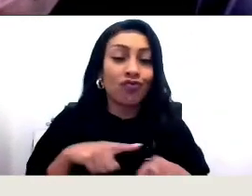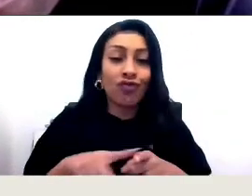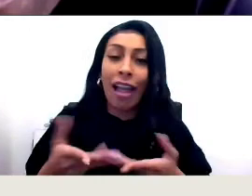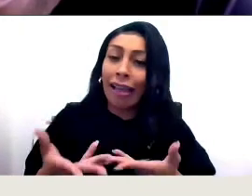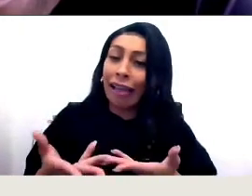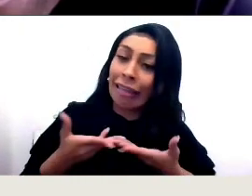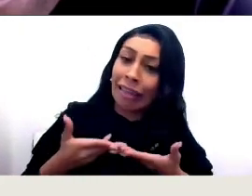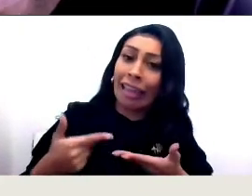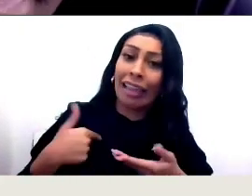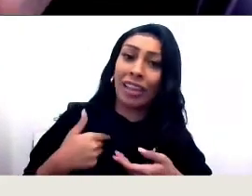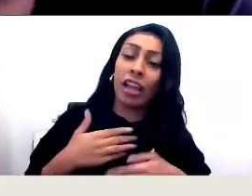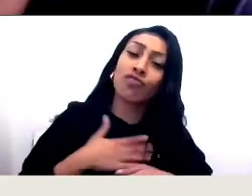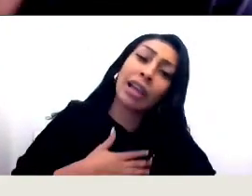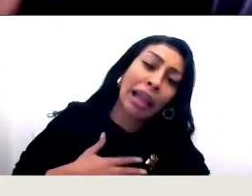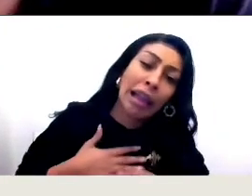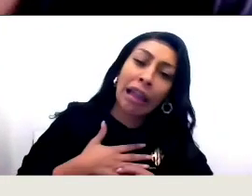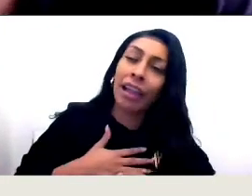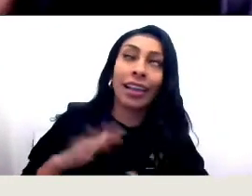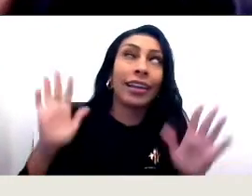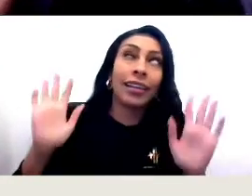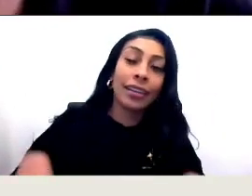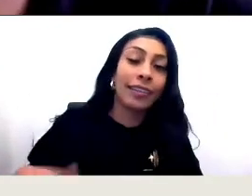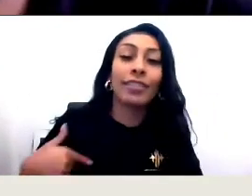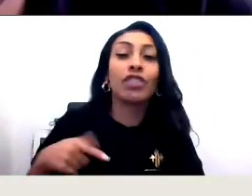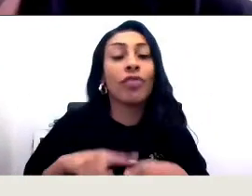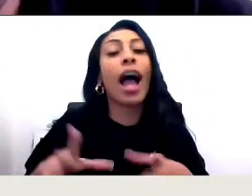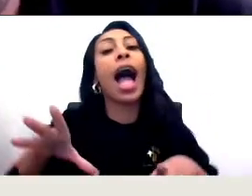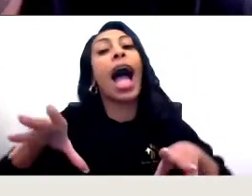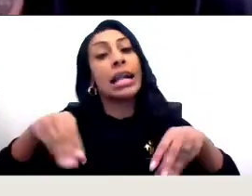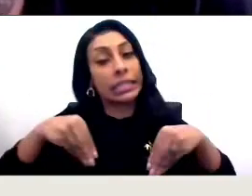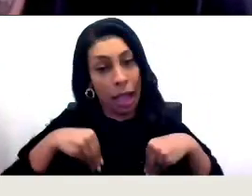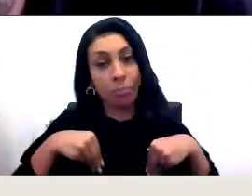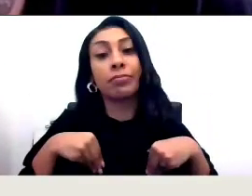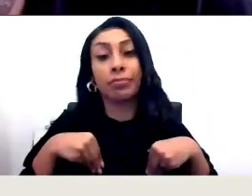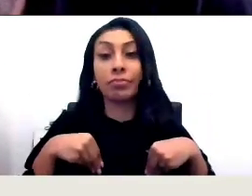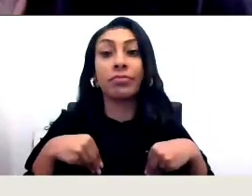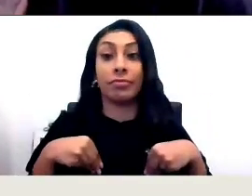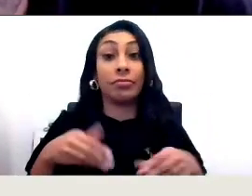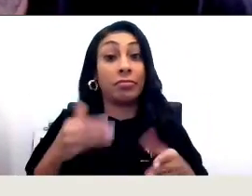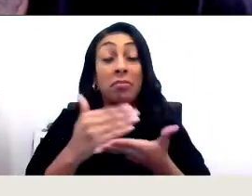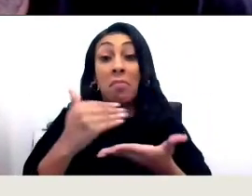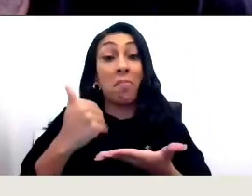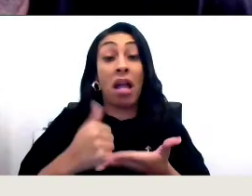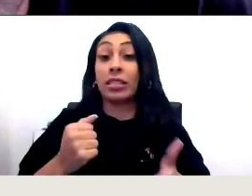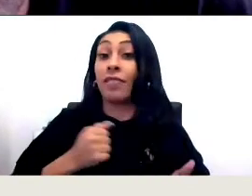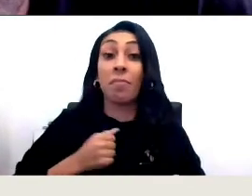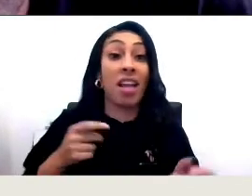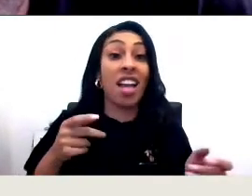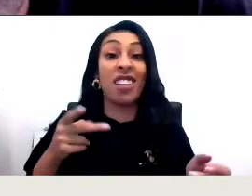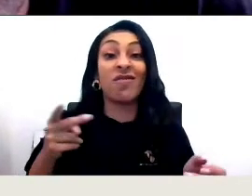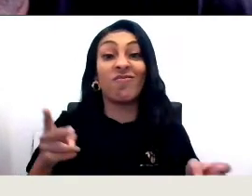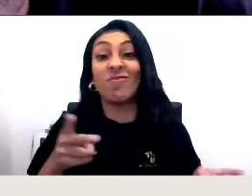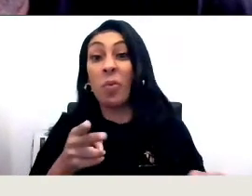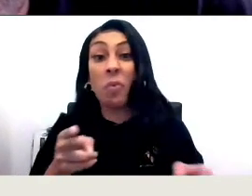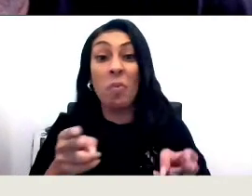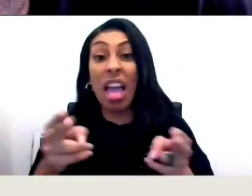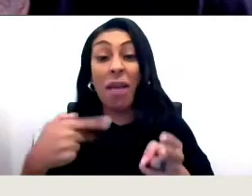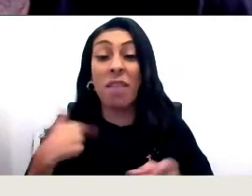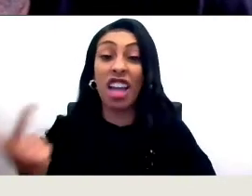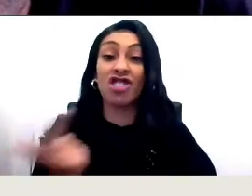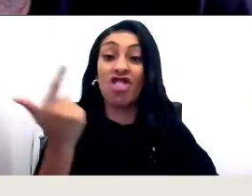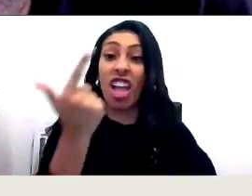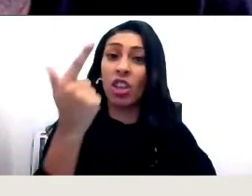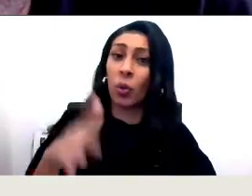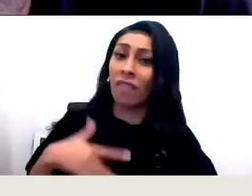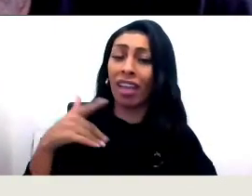myself grief over that. I think I'm trying to accept that that's been part of my way through this. But do you feel like you've kept an equilibrium